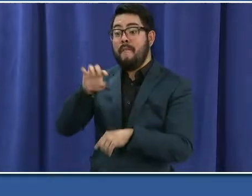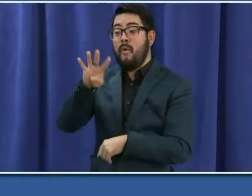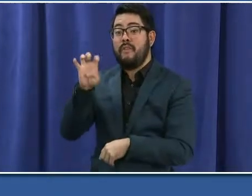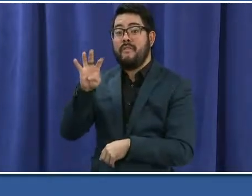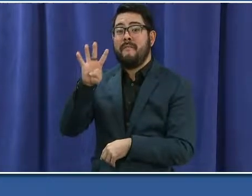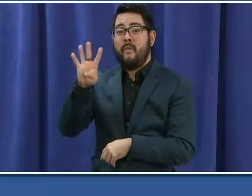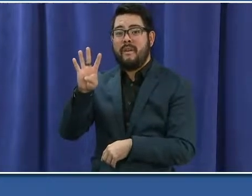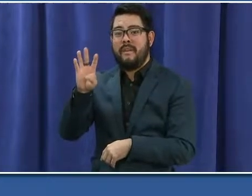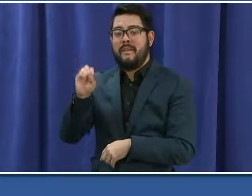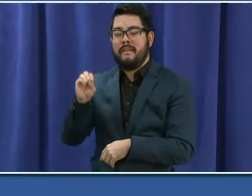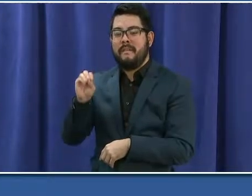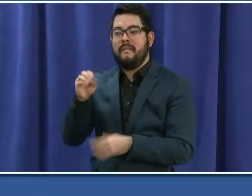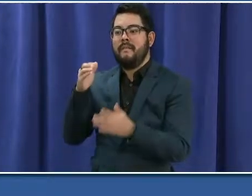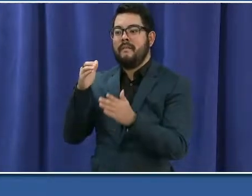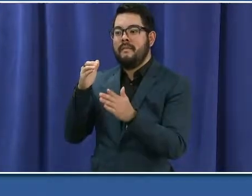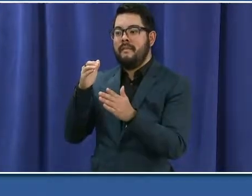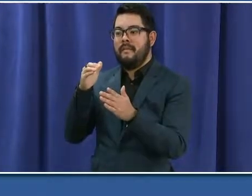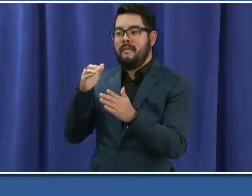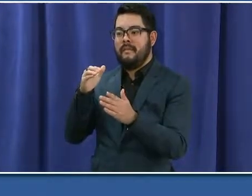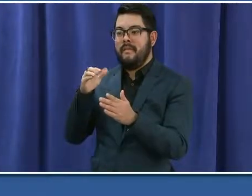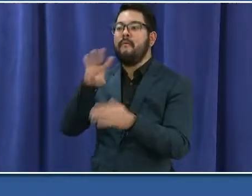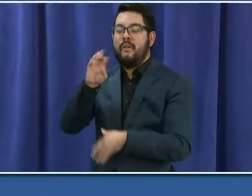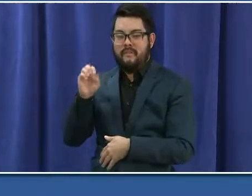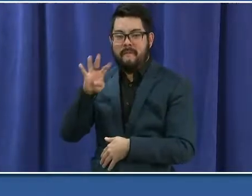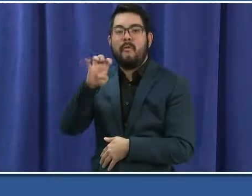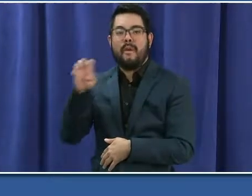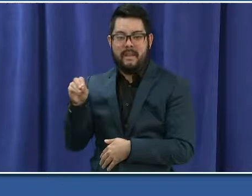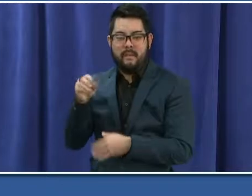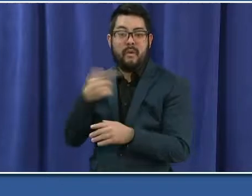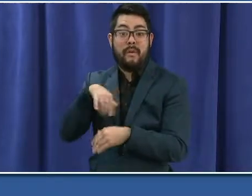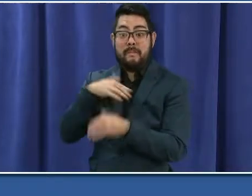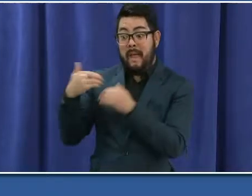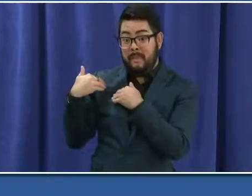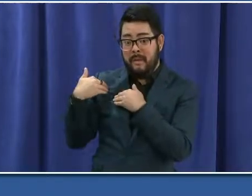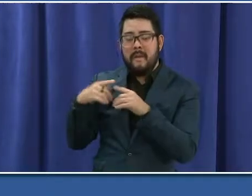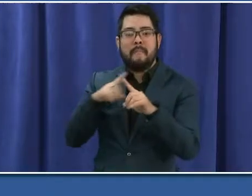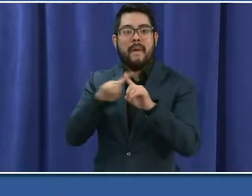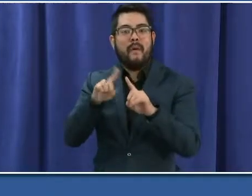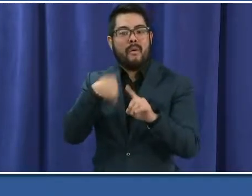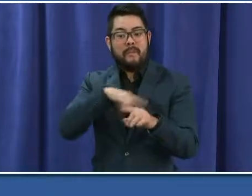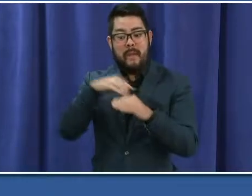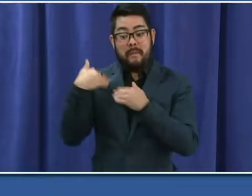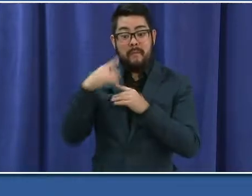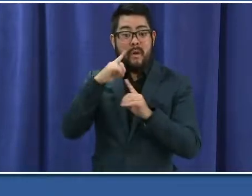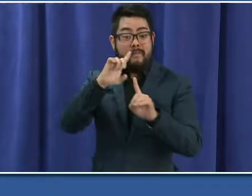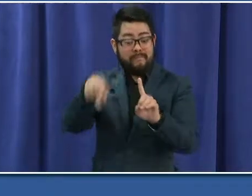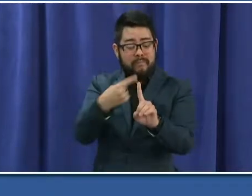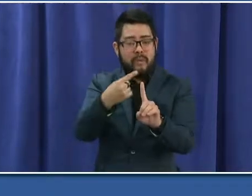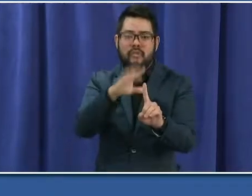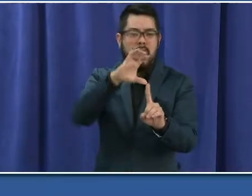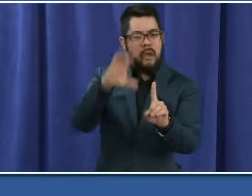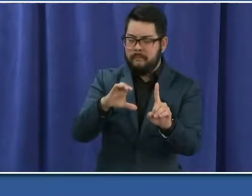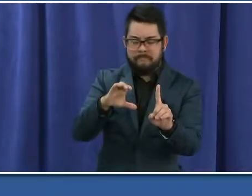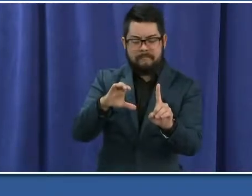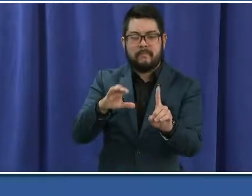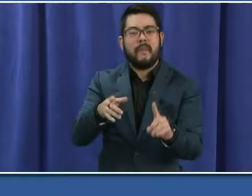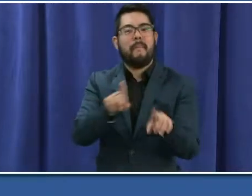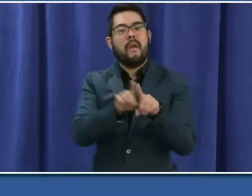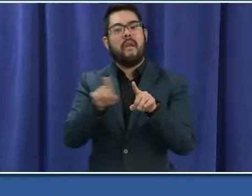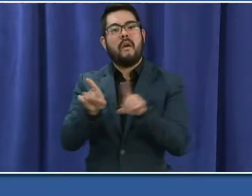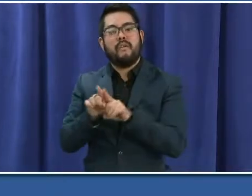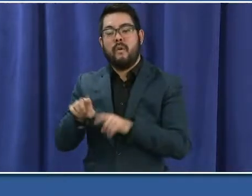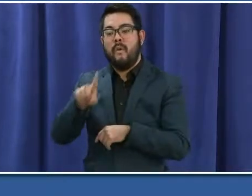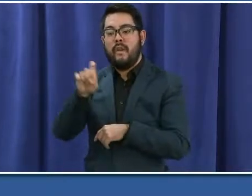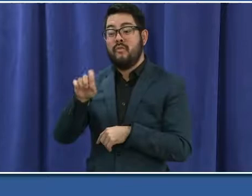of water main, we are able to distribute water to not only the city of Chicago, but we also distribute water to